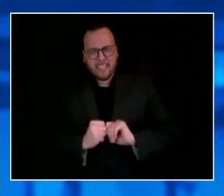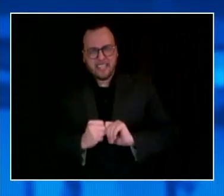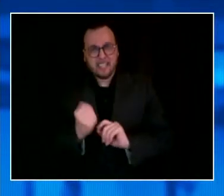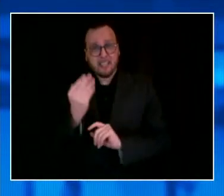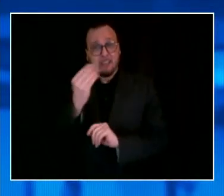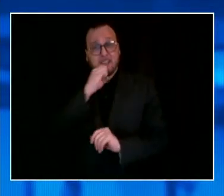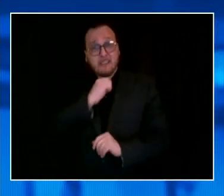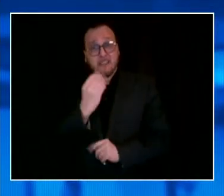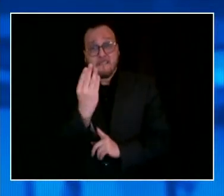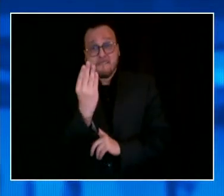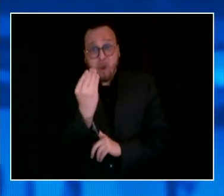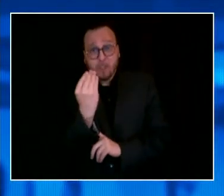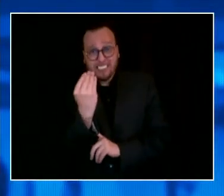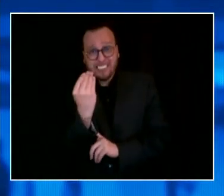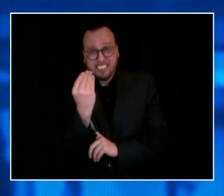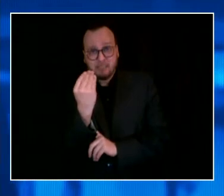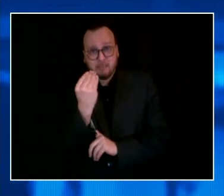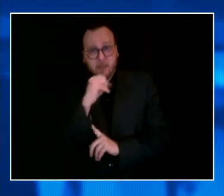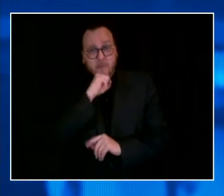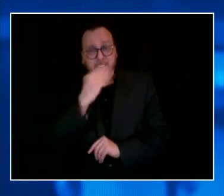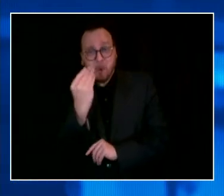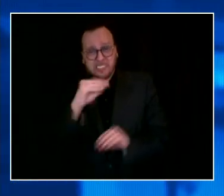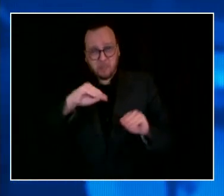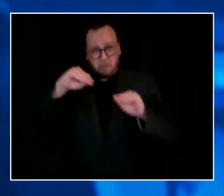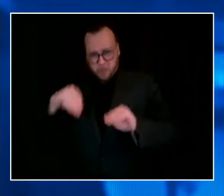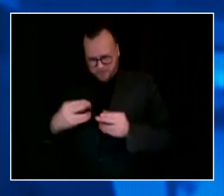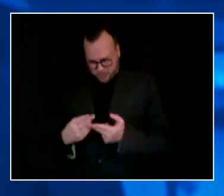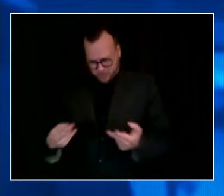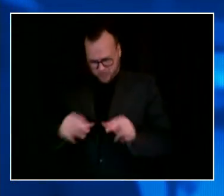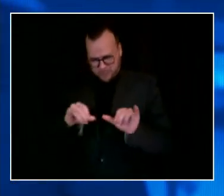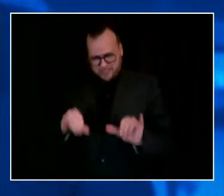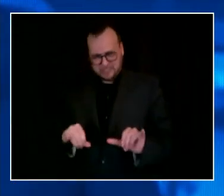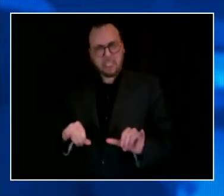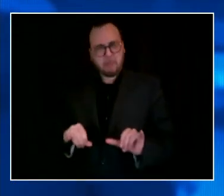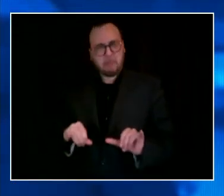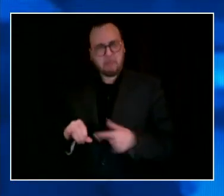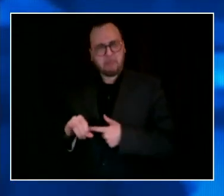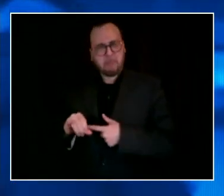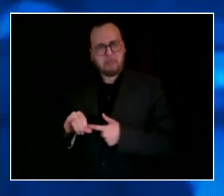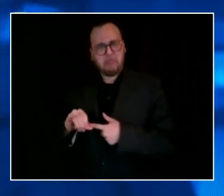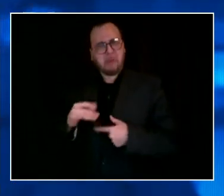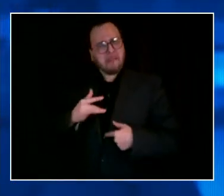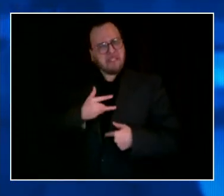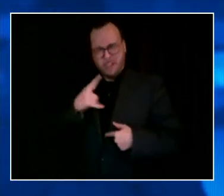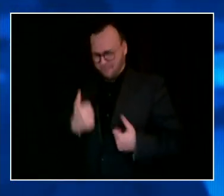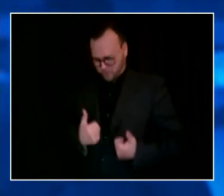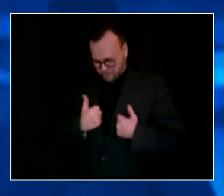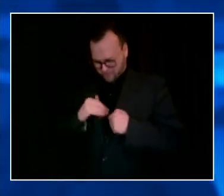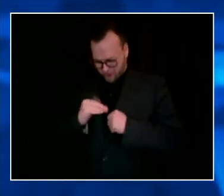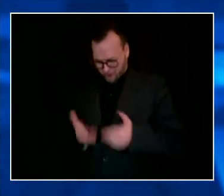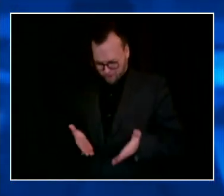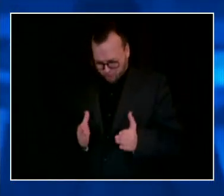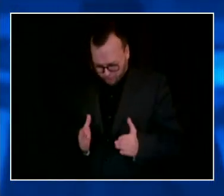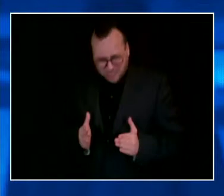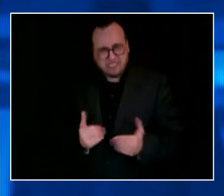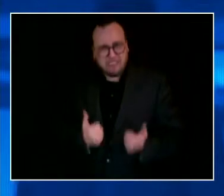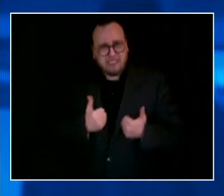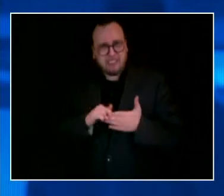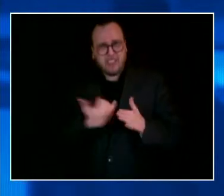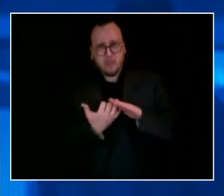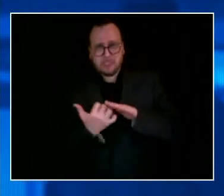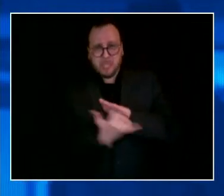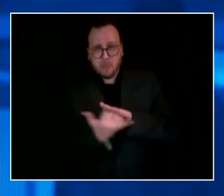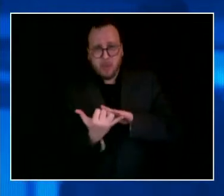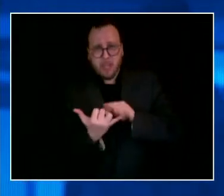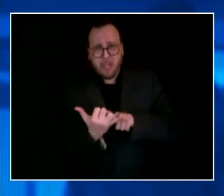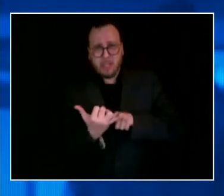14-year-old moving into a shelter system, feeling as though he has to go to the streets and live on our subway. If we didn't